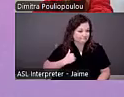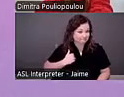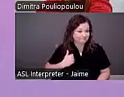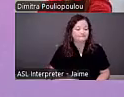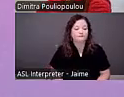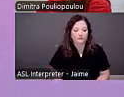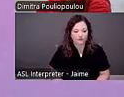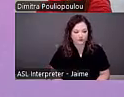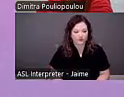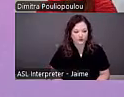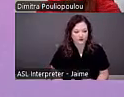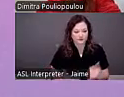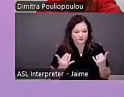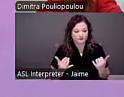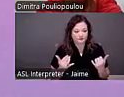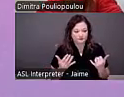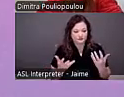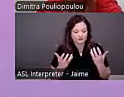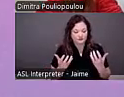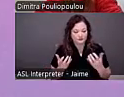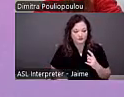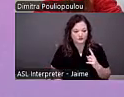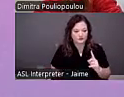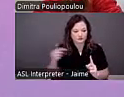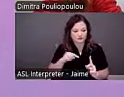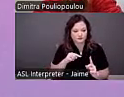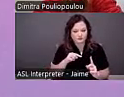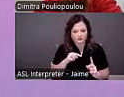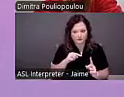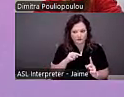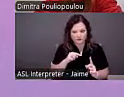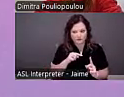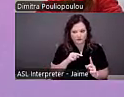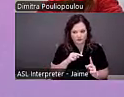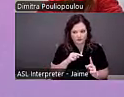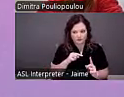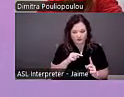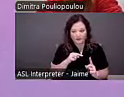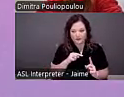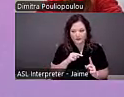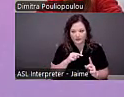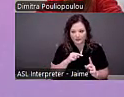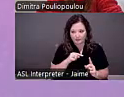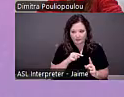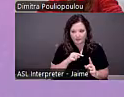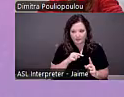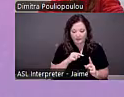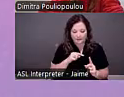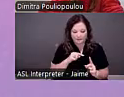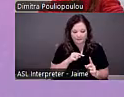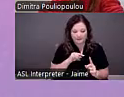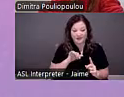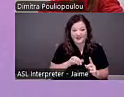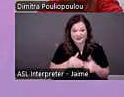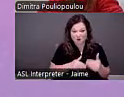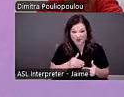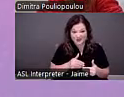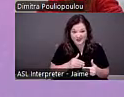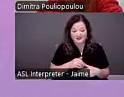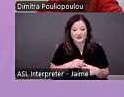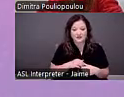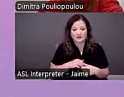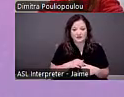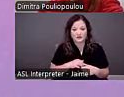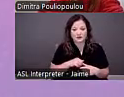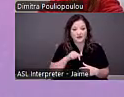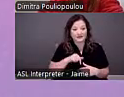And at this point, I would like to go back to what I was saying about this process and how this process has